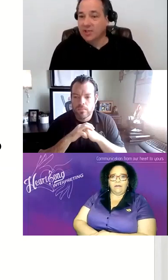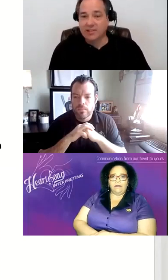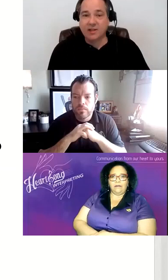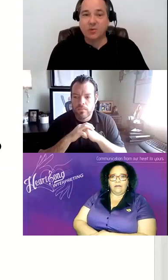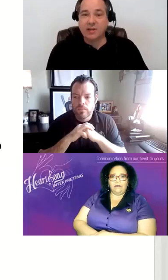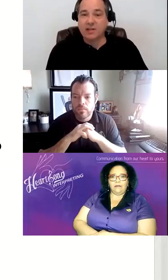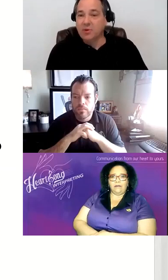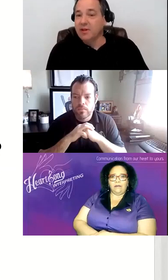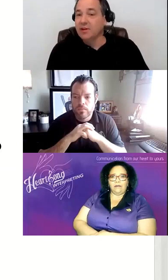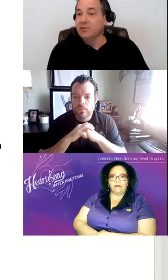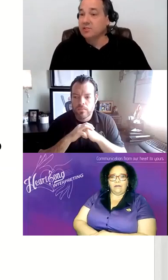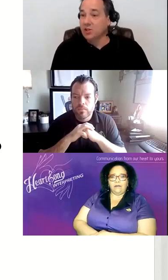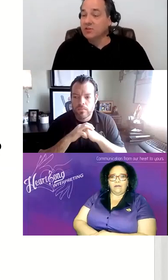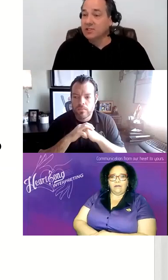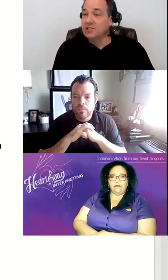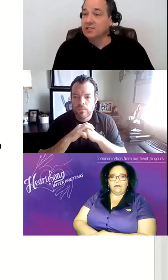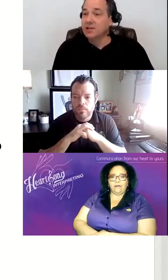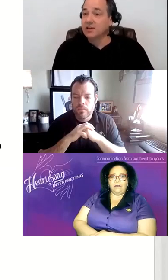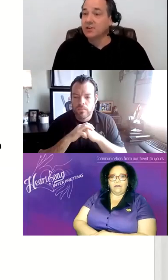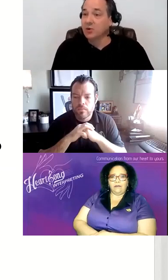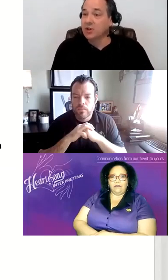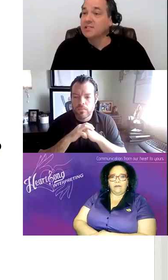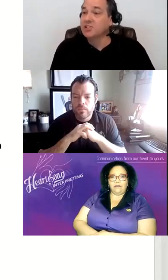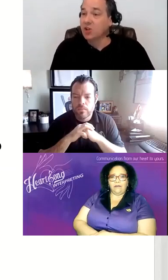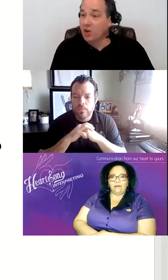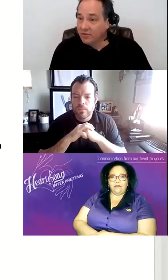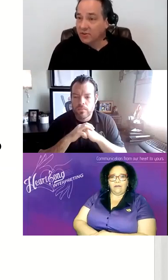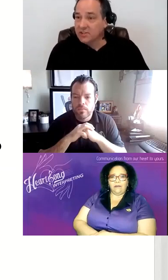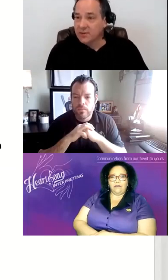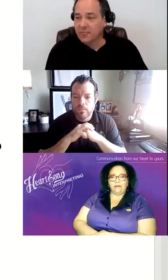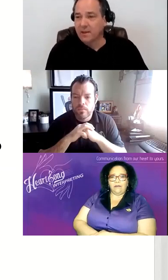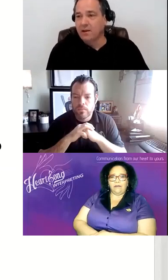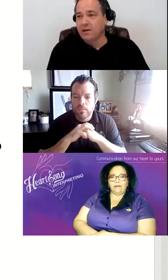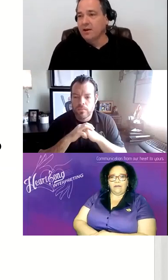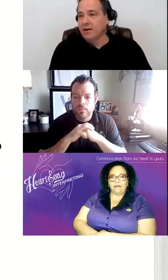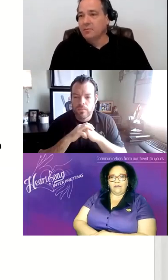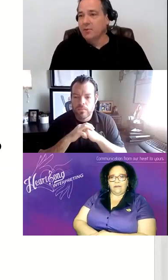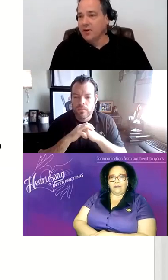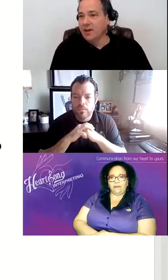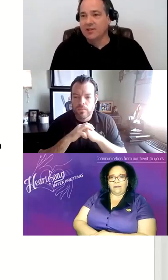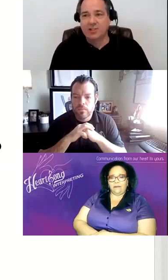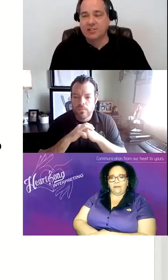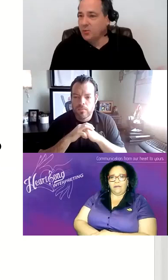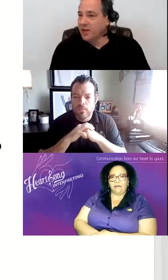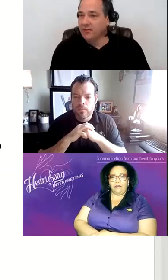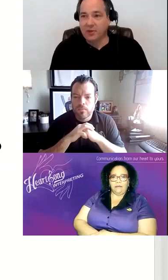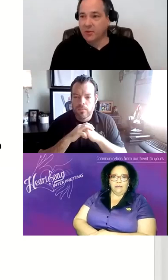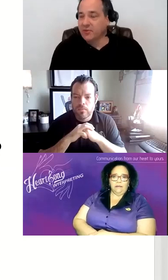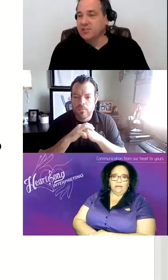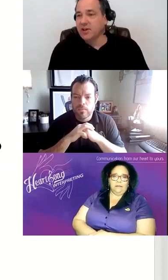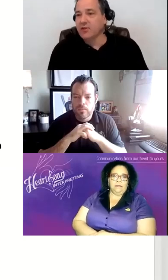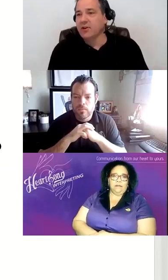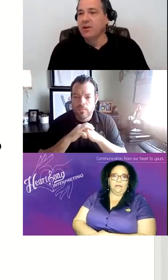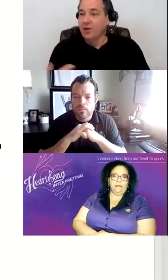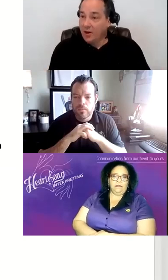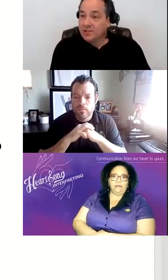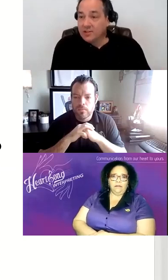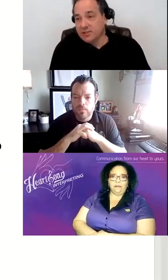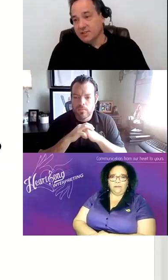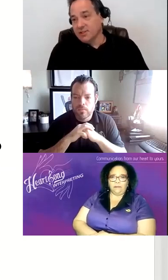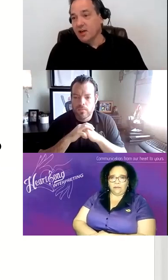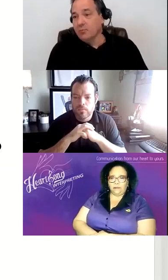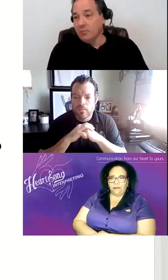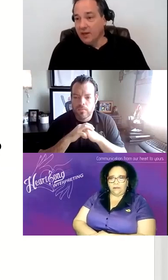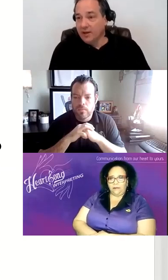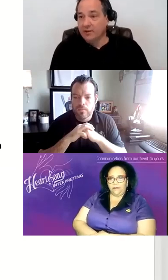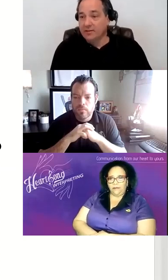also would like to hear what community and services your organization offers. Part of that is just so we get familiar with each other. Also